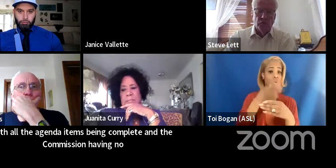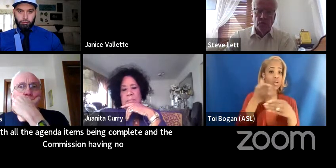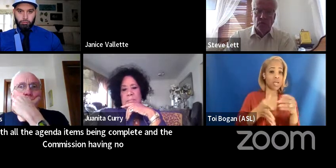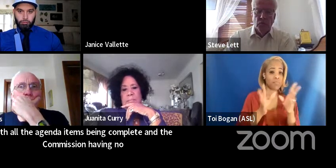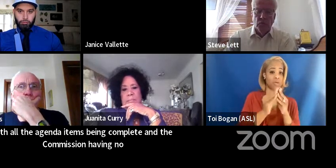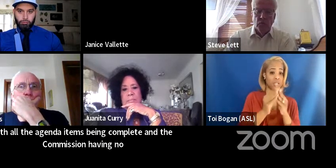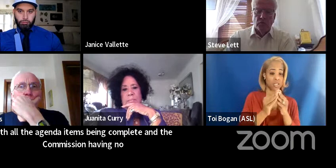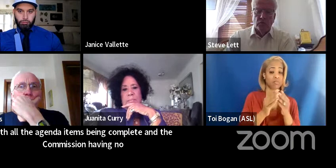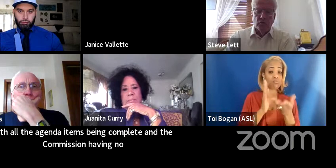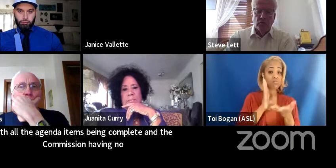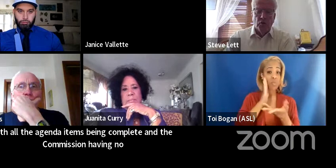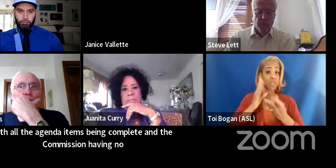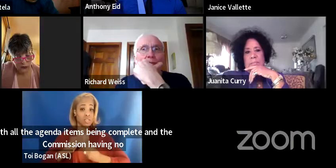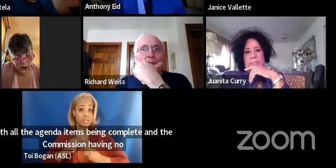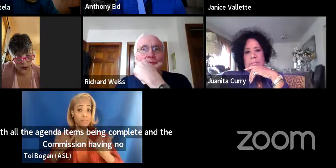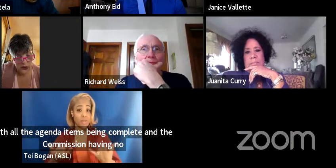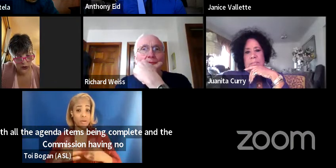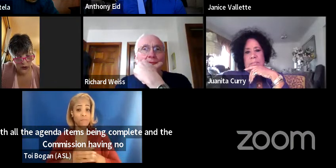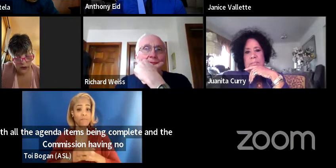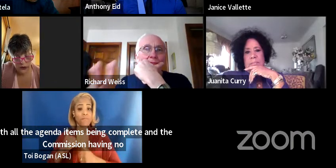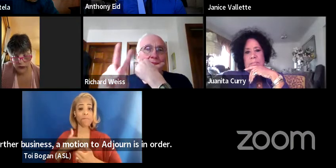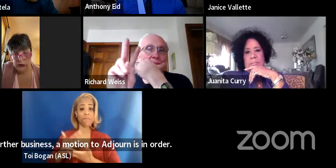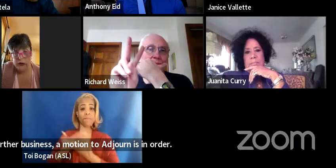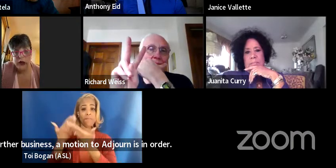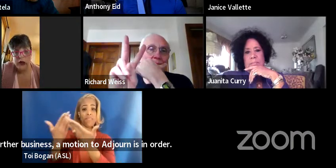May I please have a motion to adjourn? So moved.